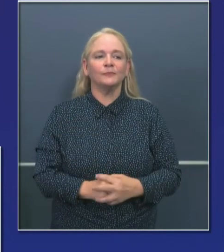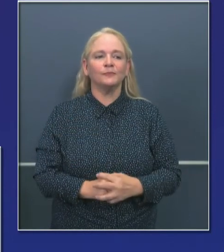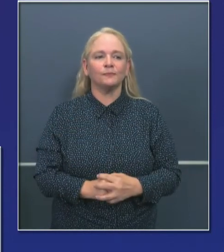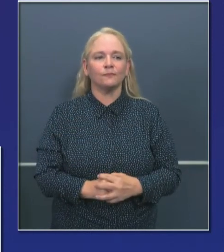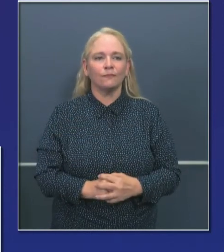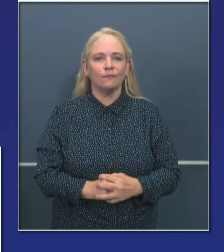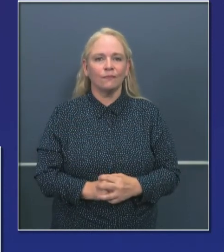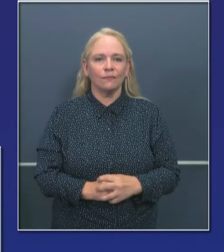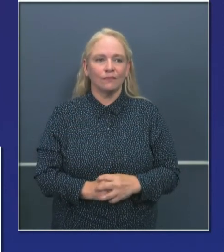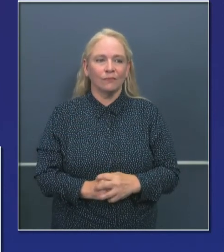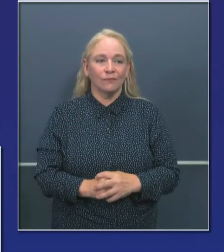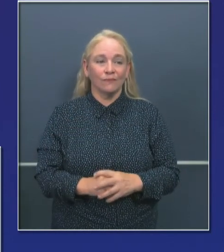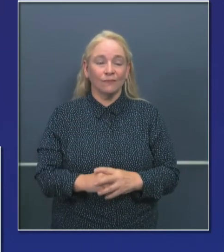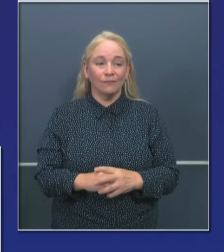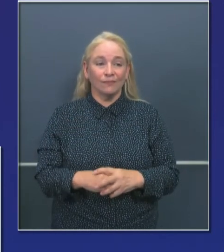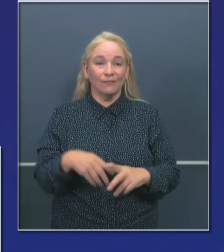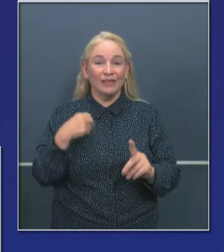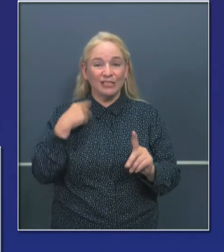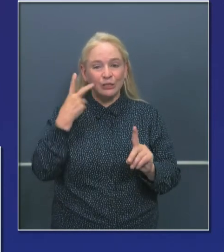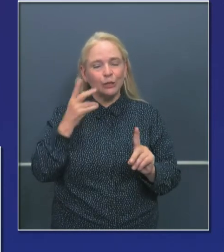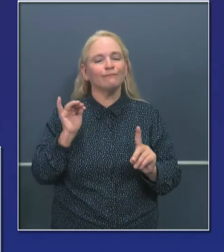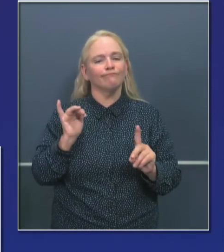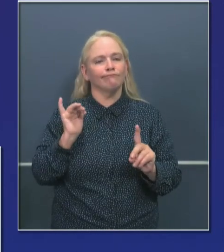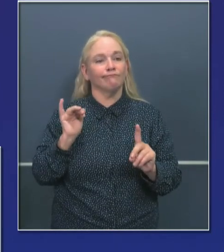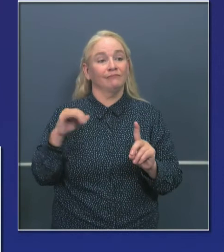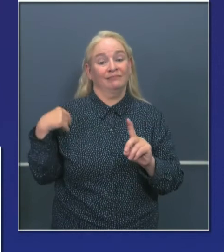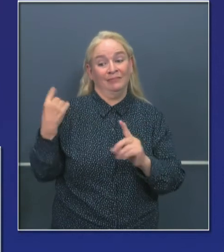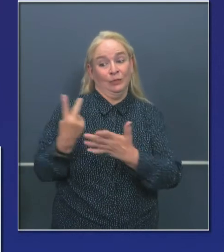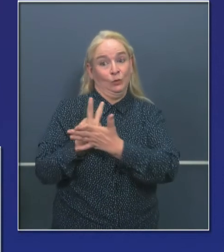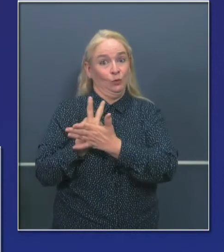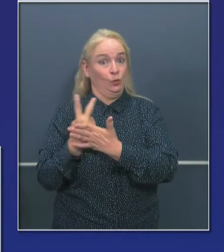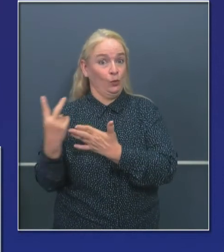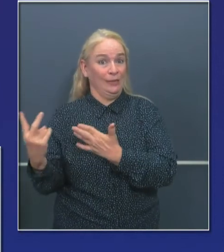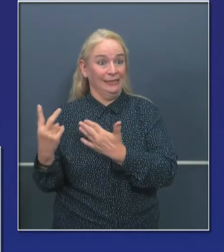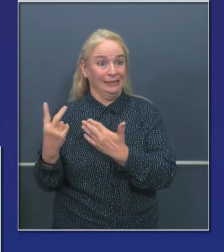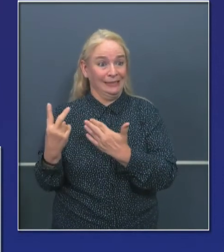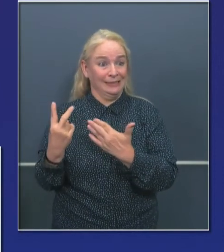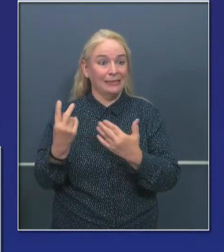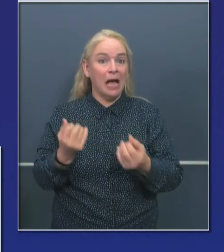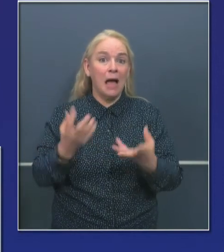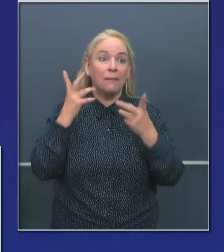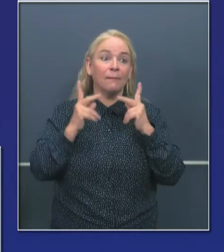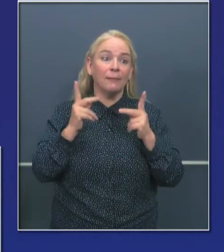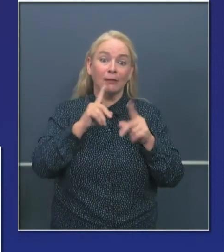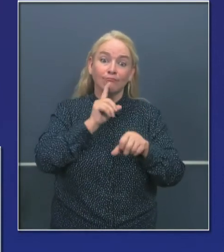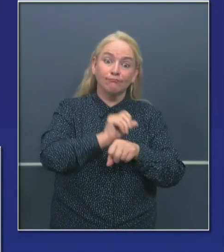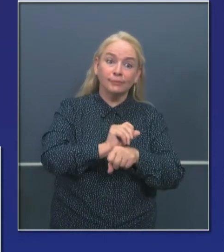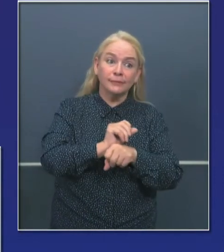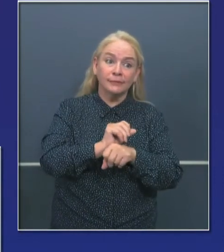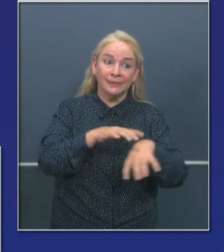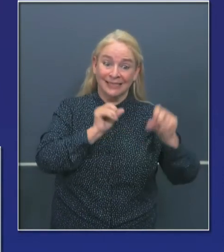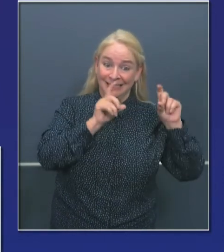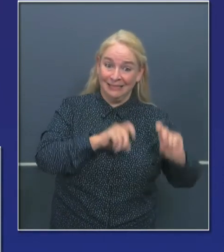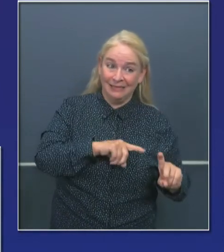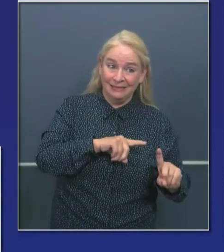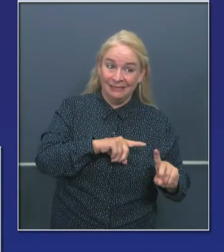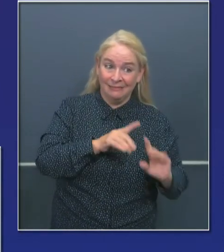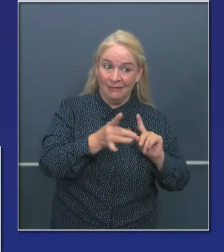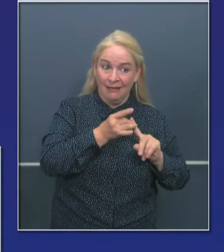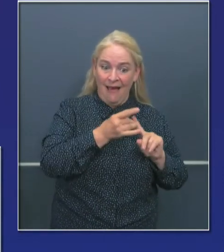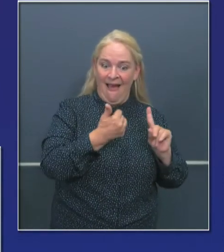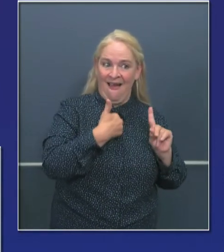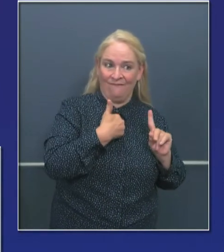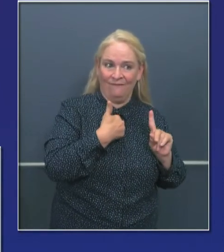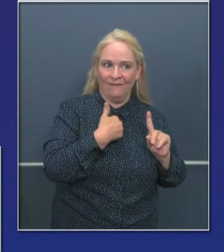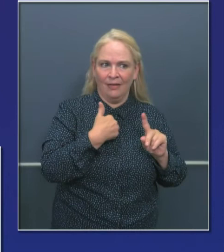have seen over the course of the last 14 days our positivity rate now rise to